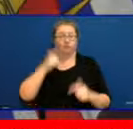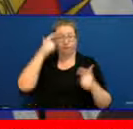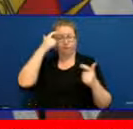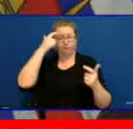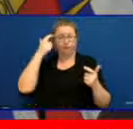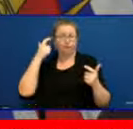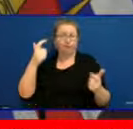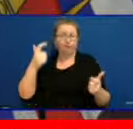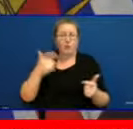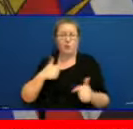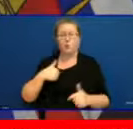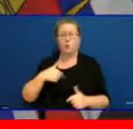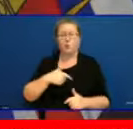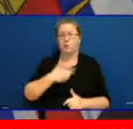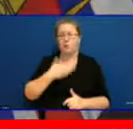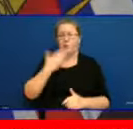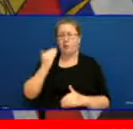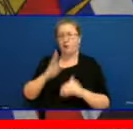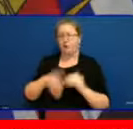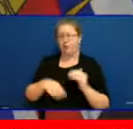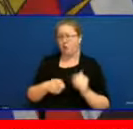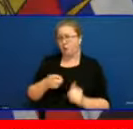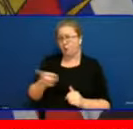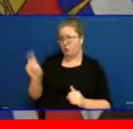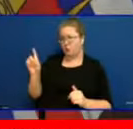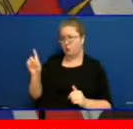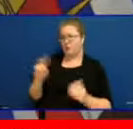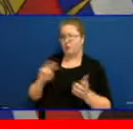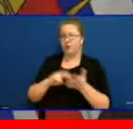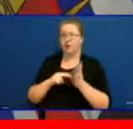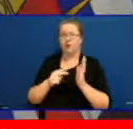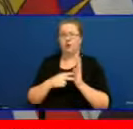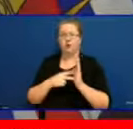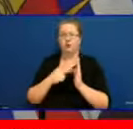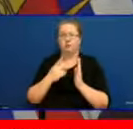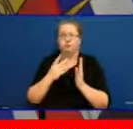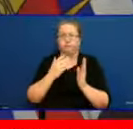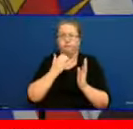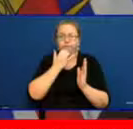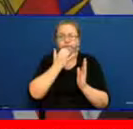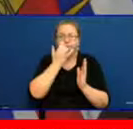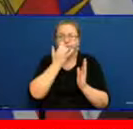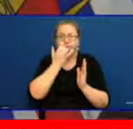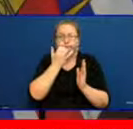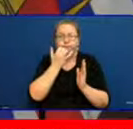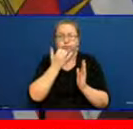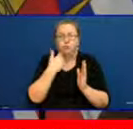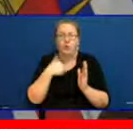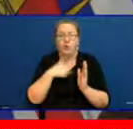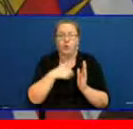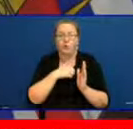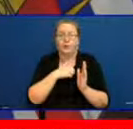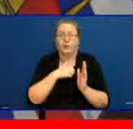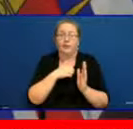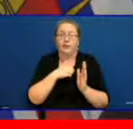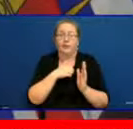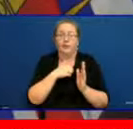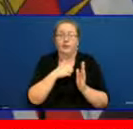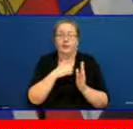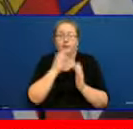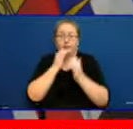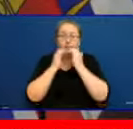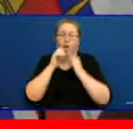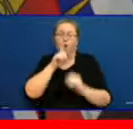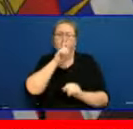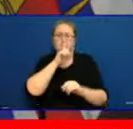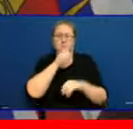notion here that we were doing so much better than everywhere else, that it's taken us a while to notice that the trend lines are headed